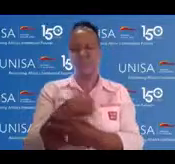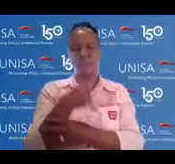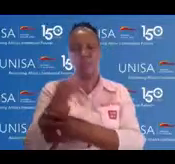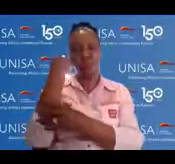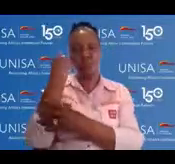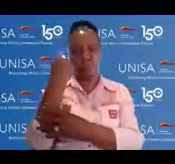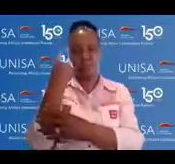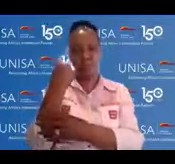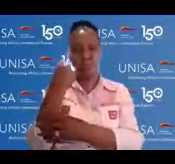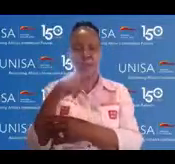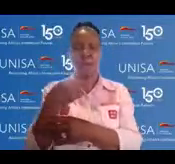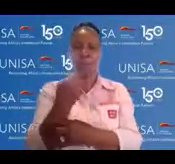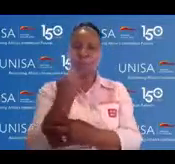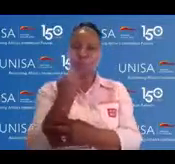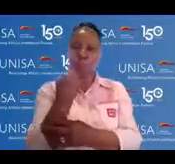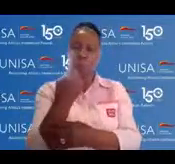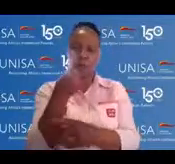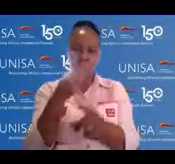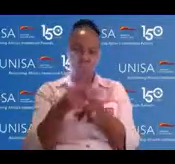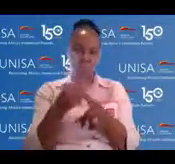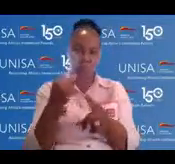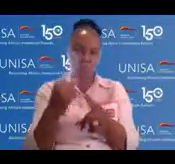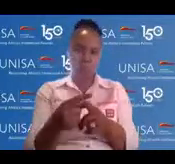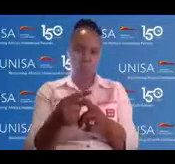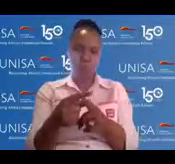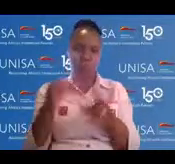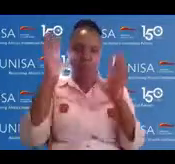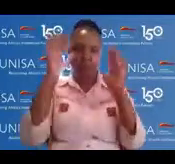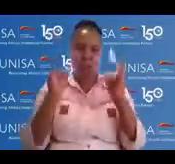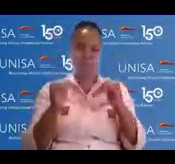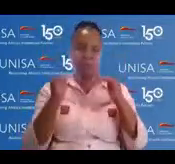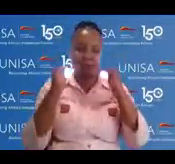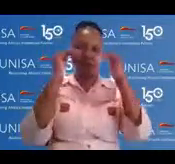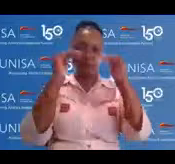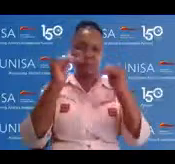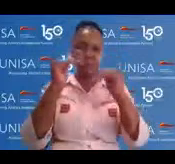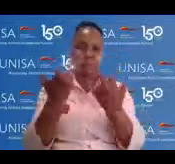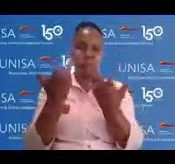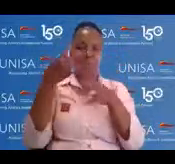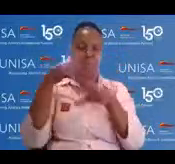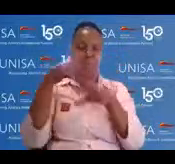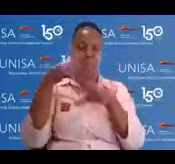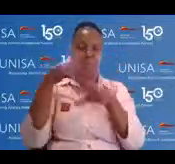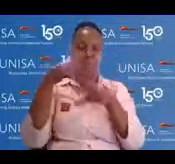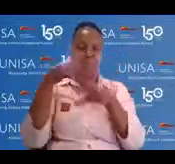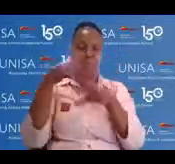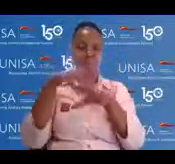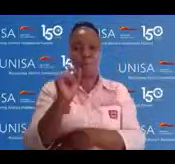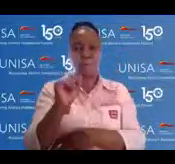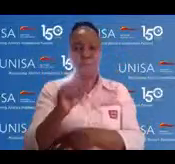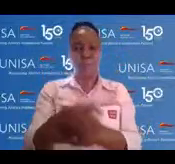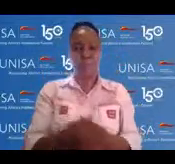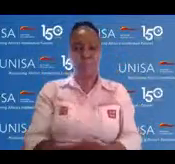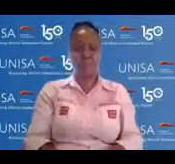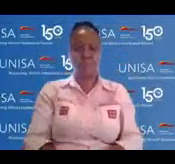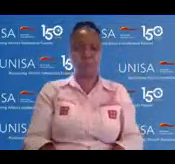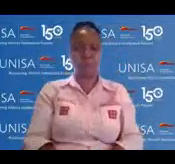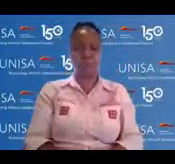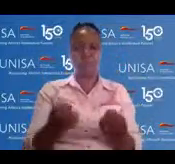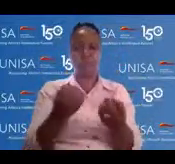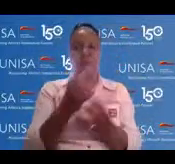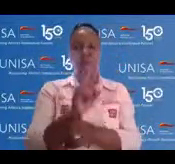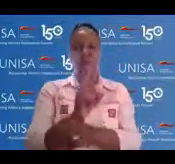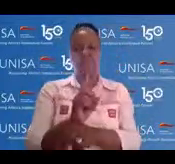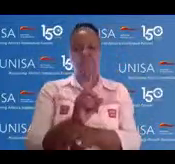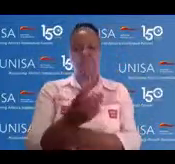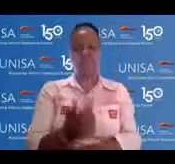does academic integrity mean for you? I'll give you a second. There